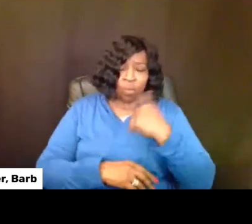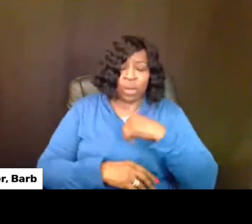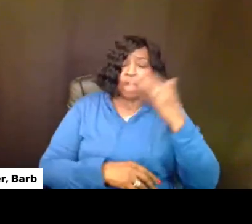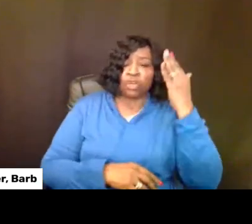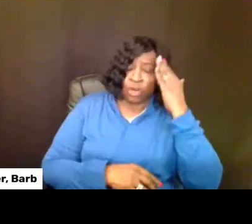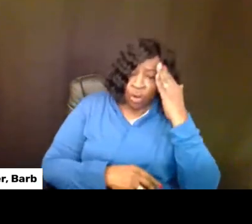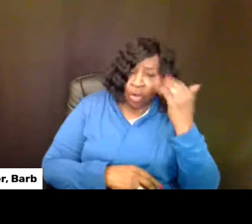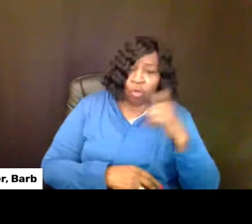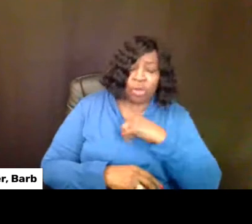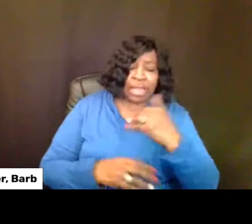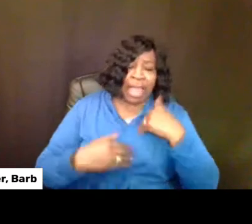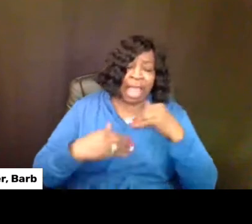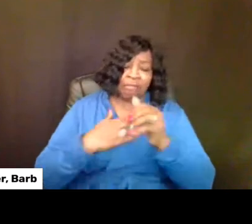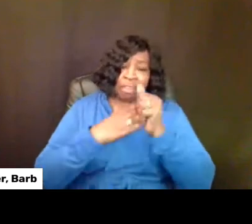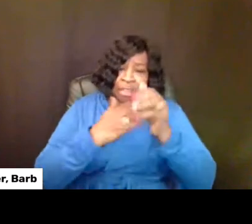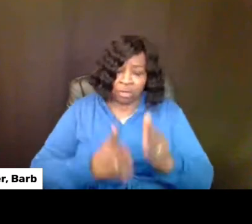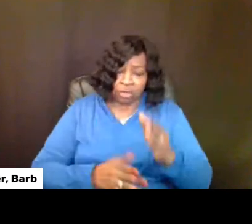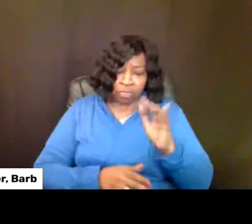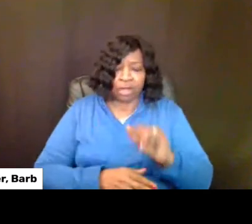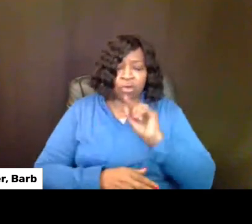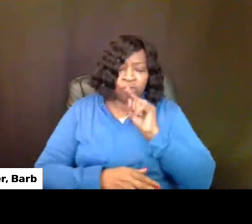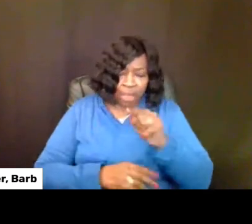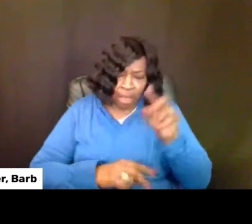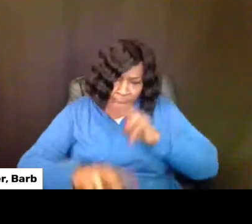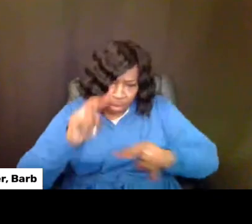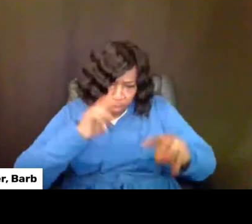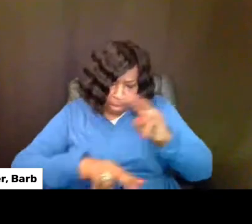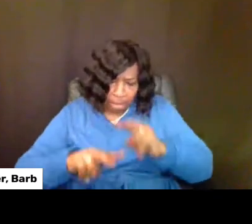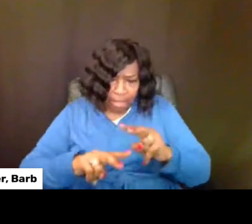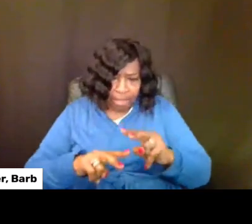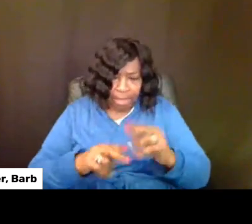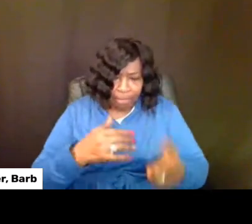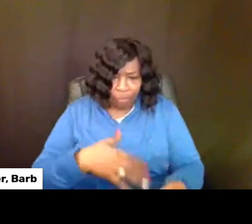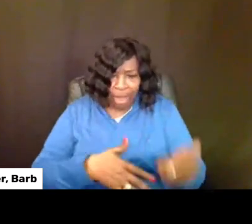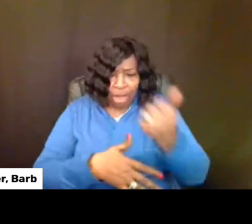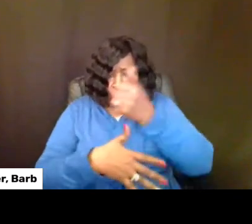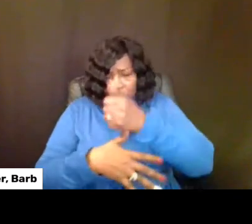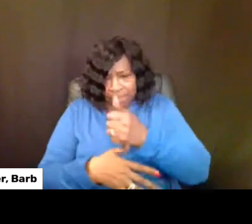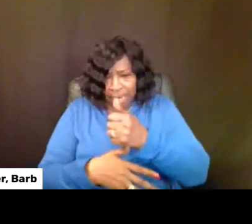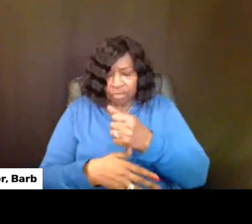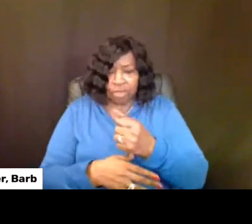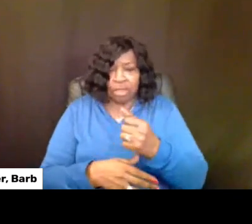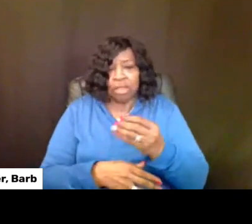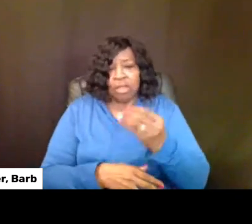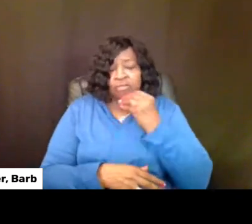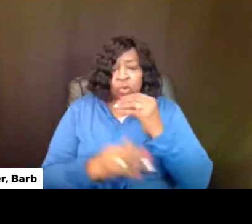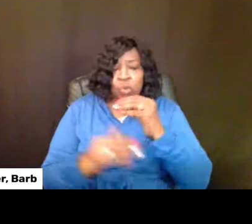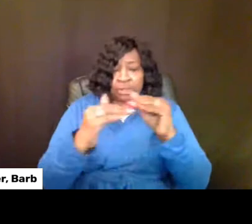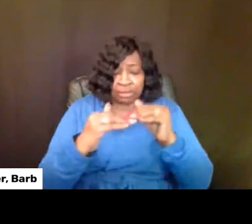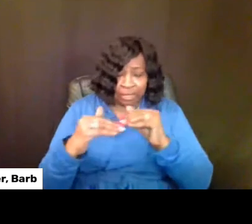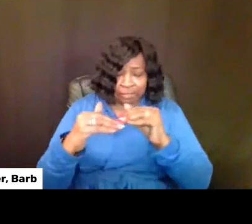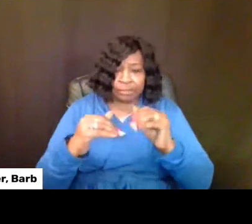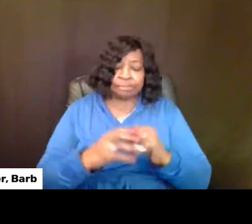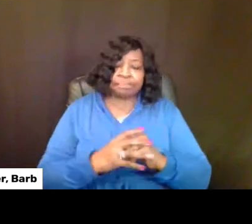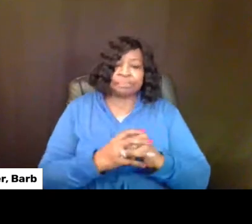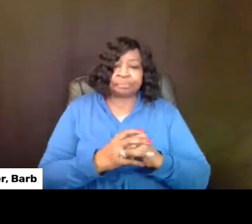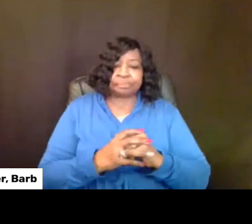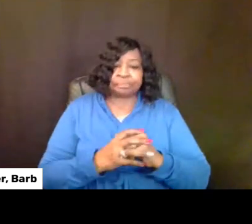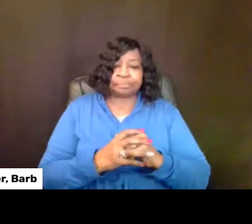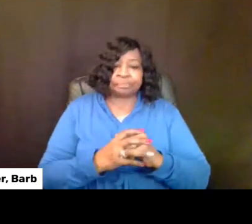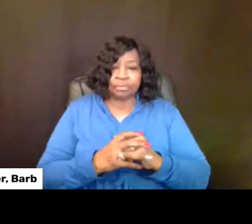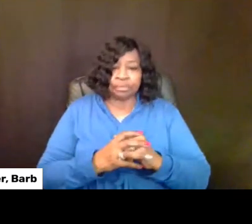have leaders that are really looking into prioritizing food justice. So this